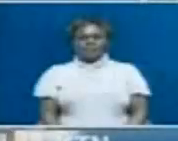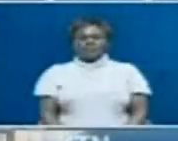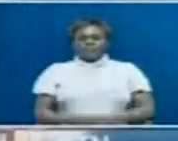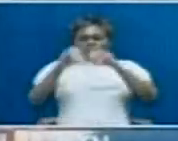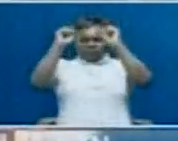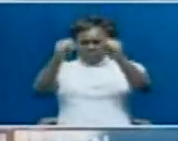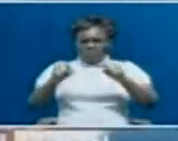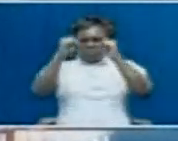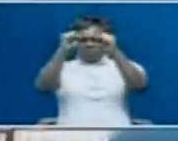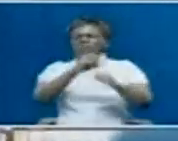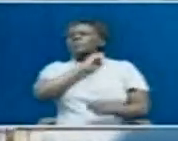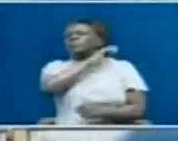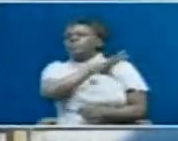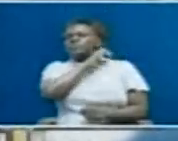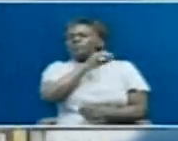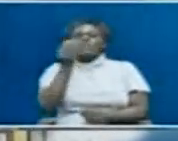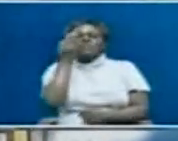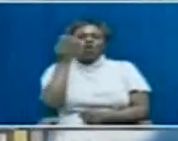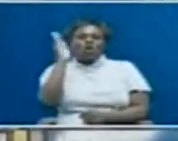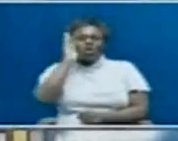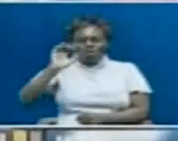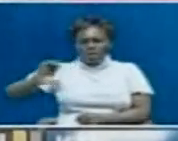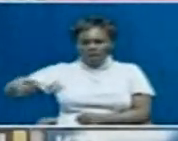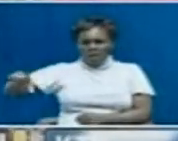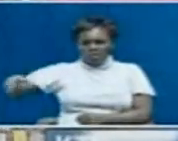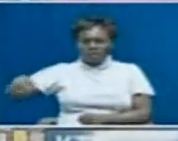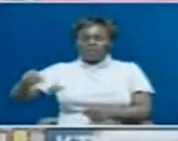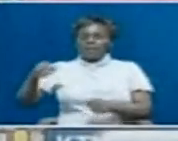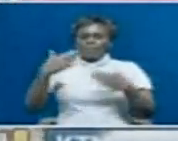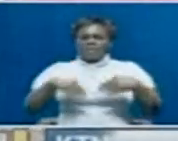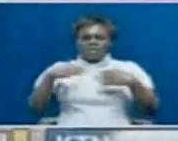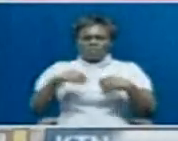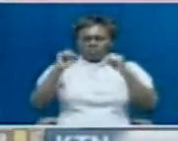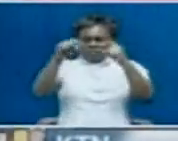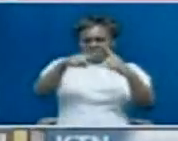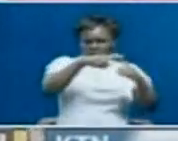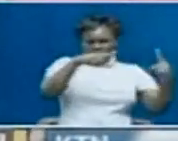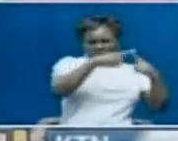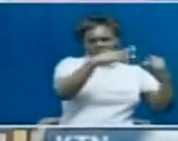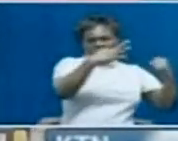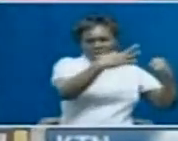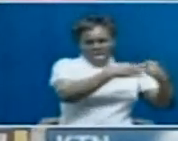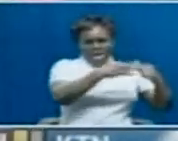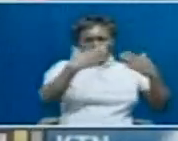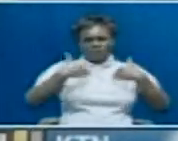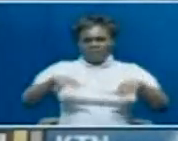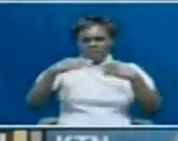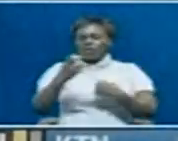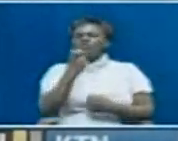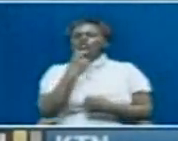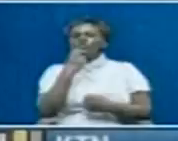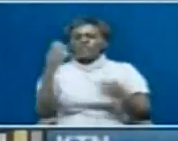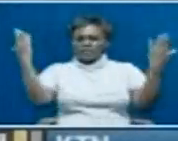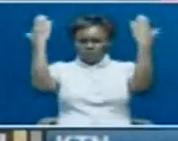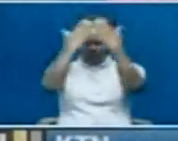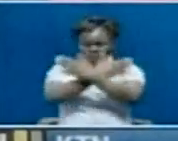Protests rent the air at Ngarimara in Isiolo County. Anguished residents protesting the killings of 8 people Tuesday night inside the Buffalo